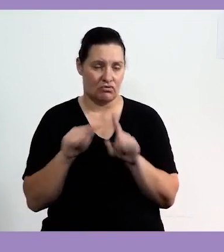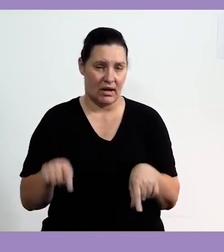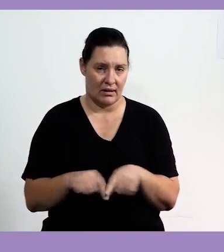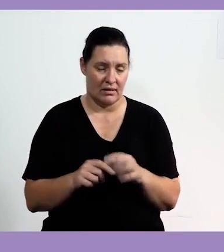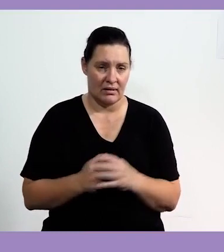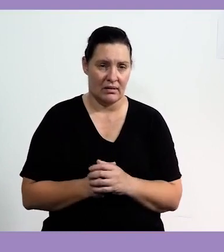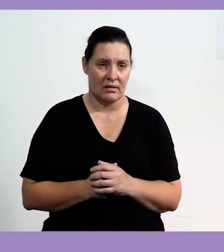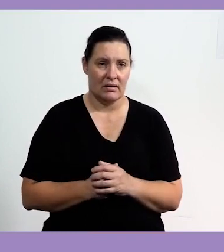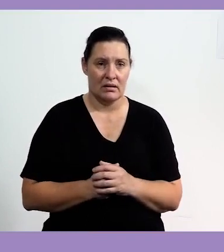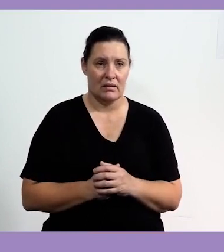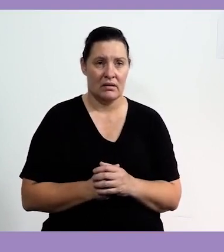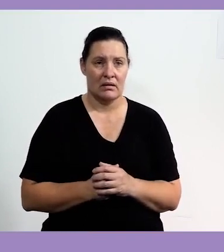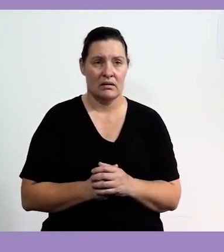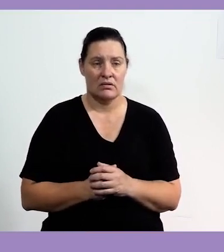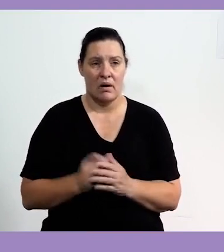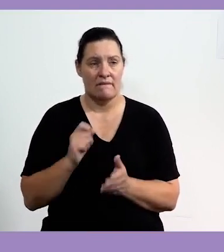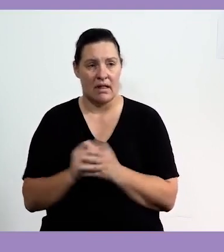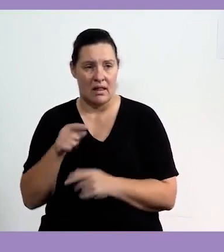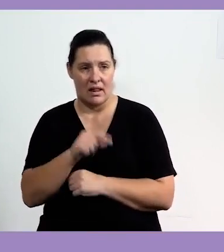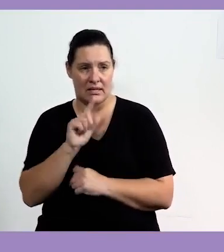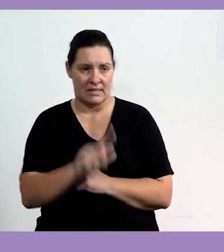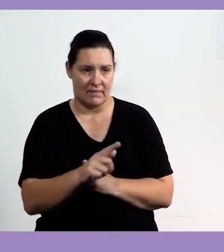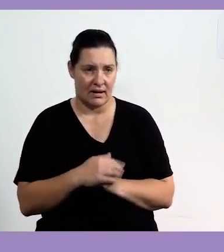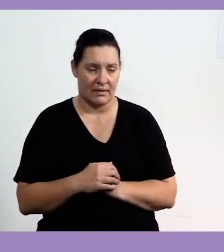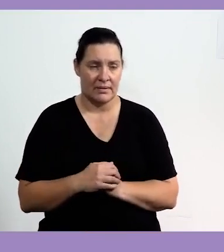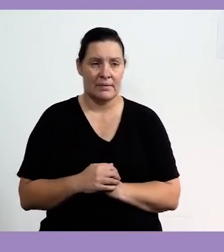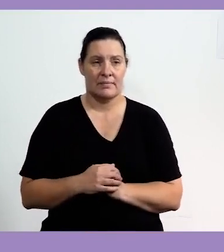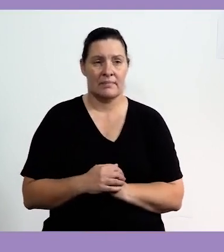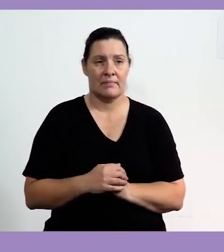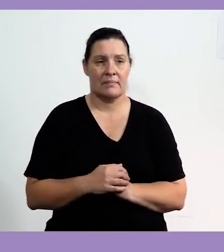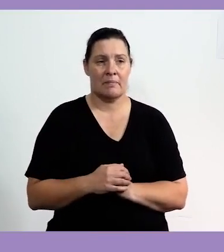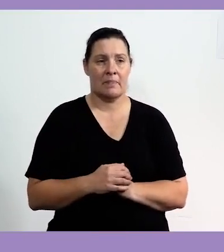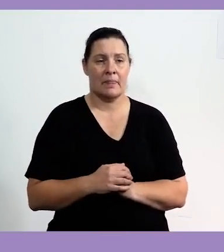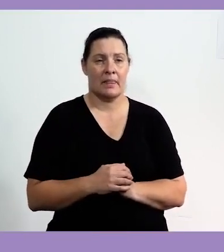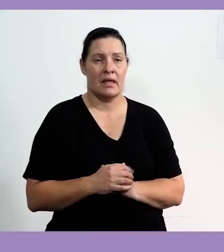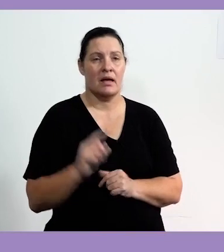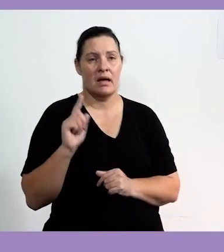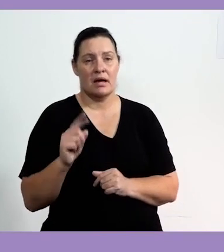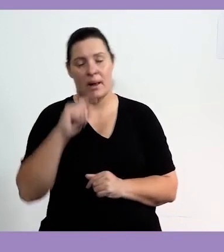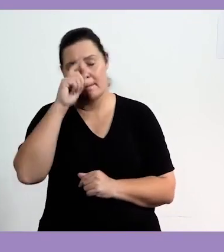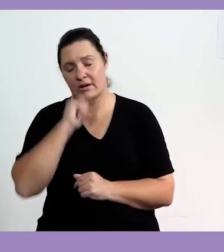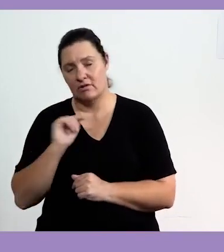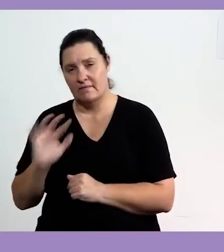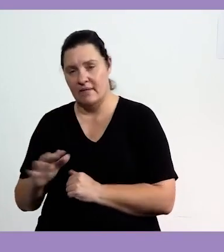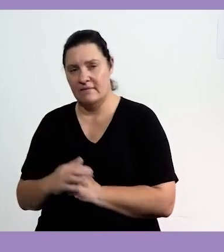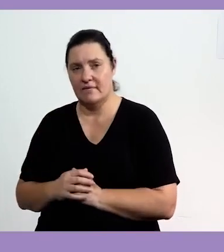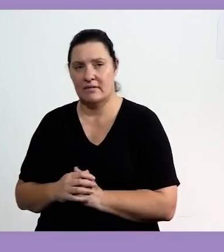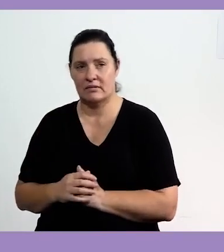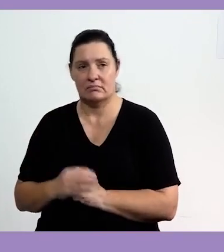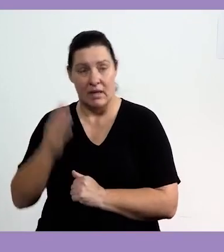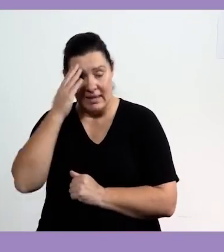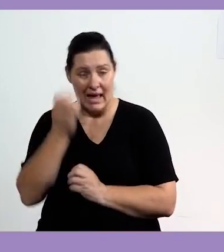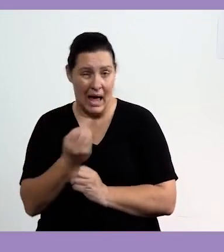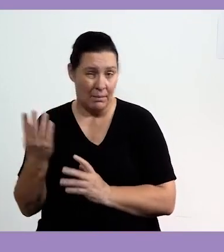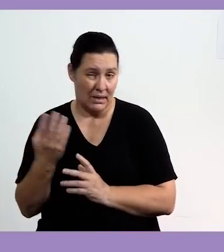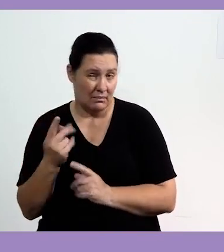7 triangles. So I'm just going to fill it out here in my table. For picture number 4, it is 7 triangles. And the next one,